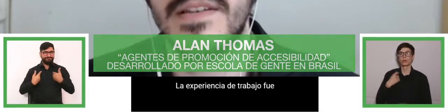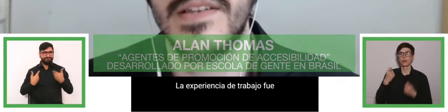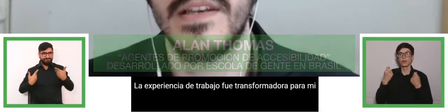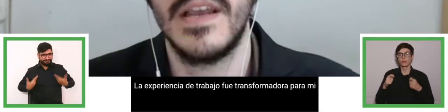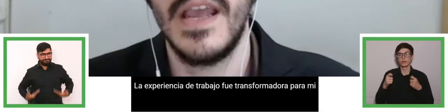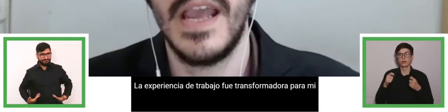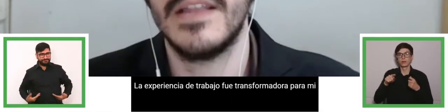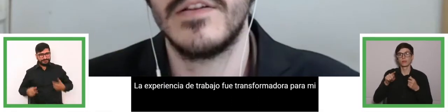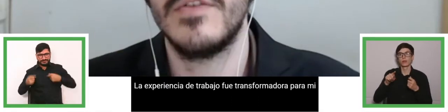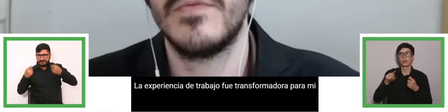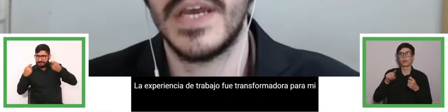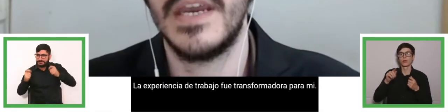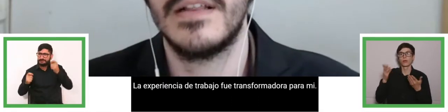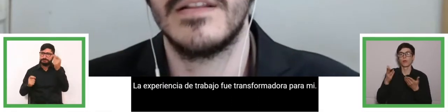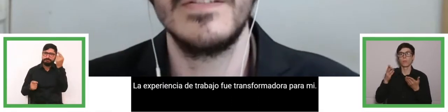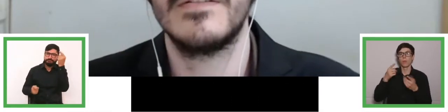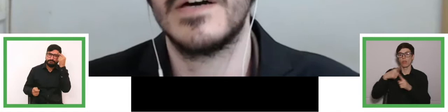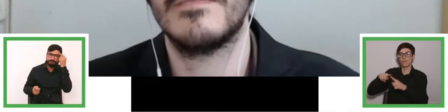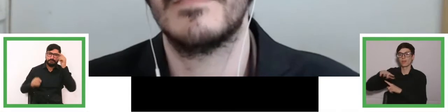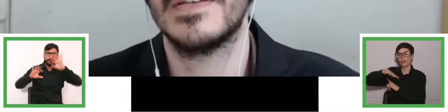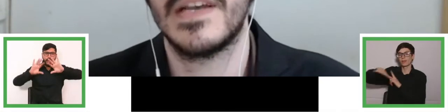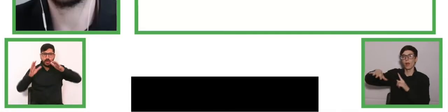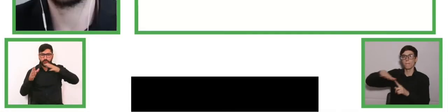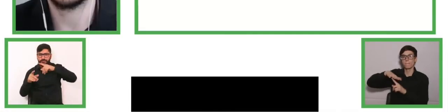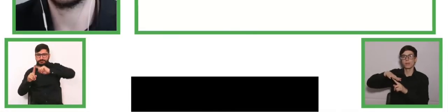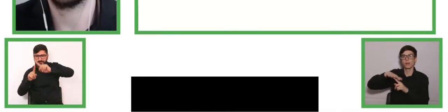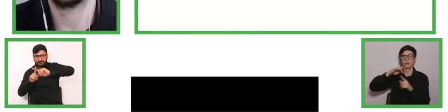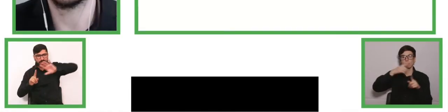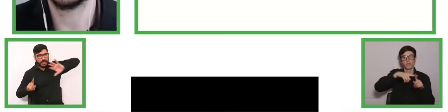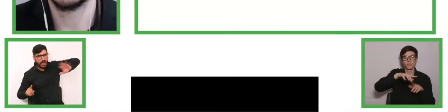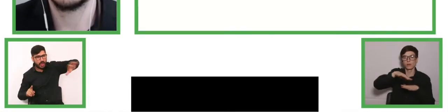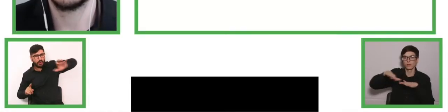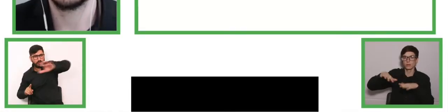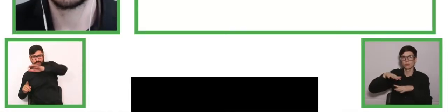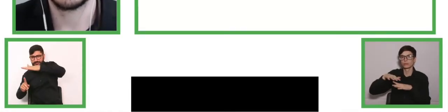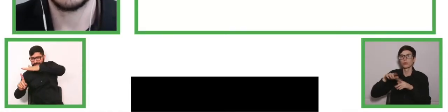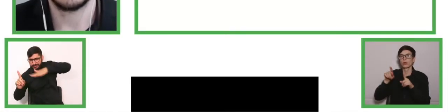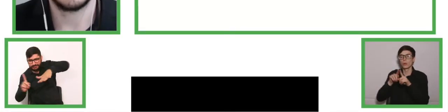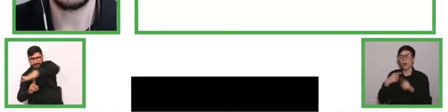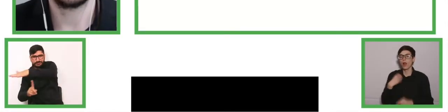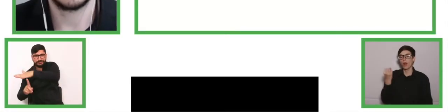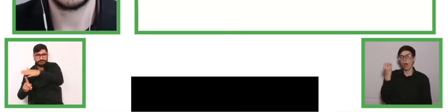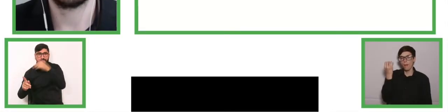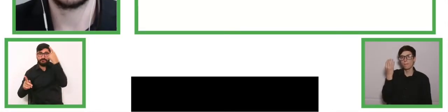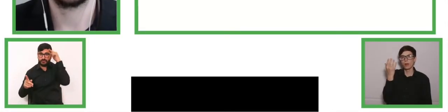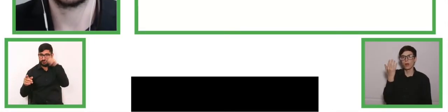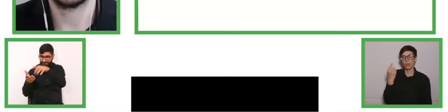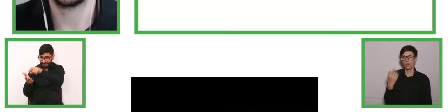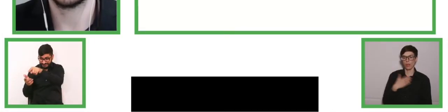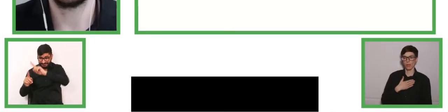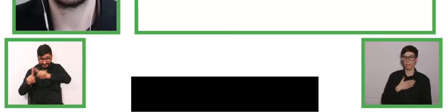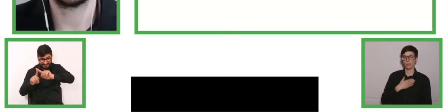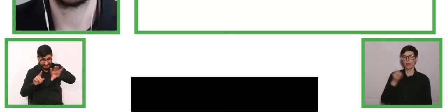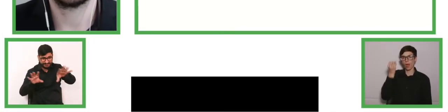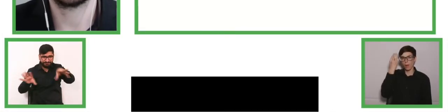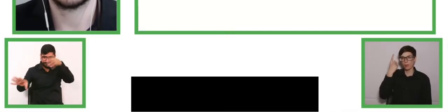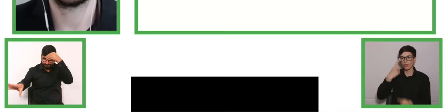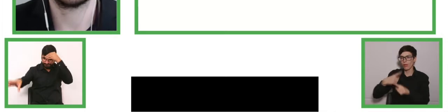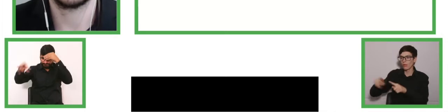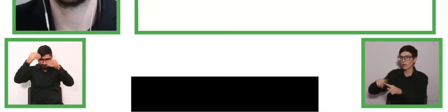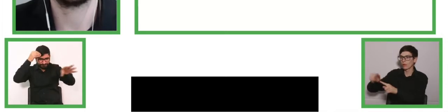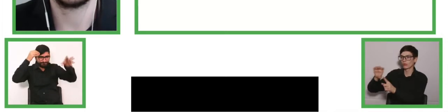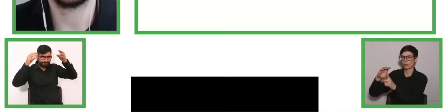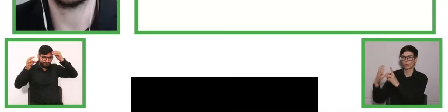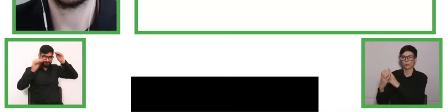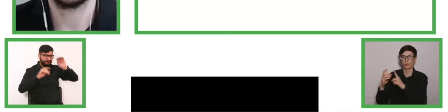disabilities, and along the way, learned a lot about myself and the world. That is why it means so much to